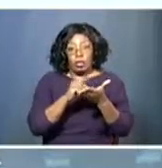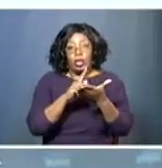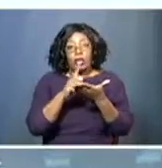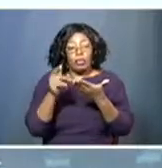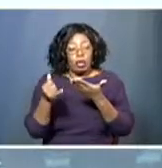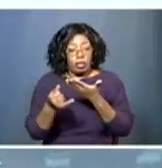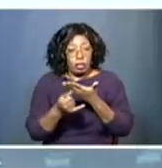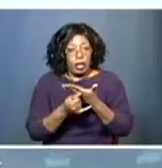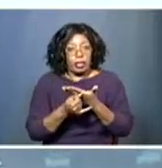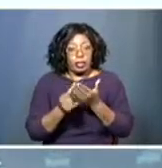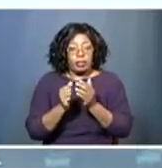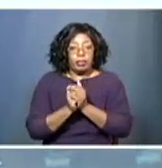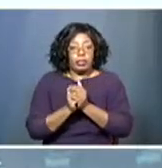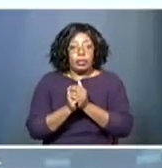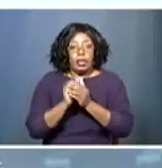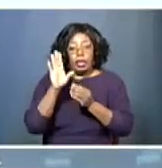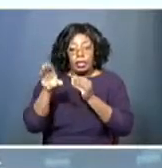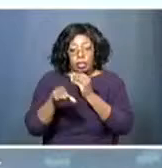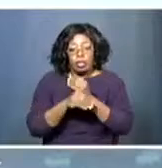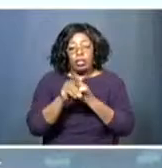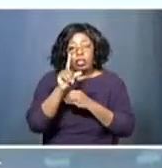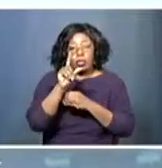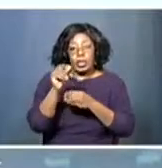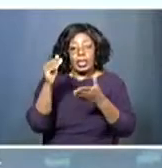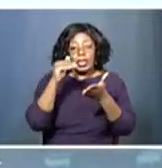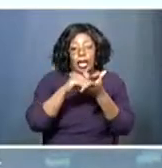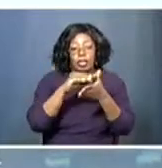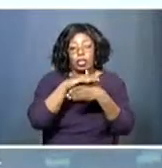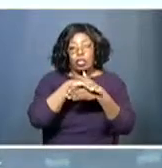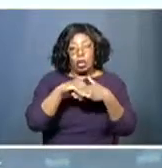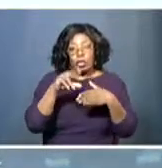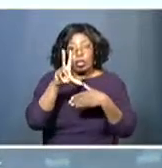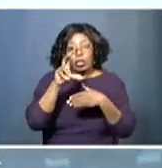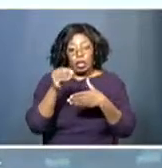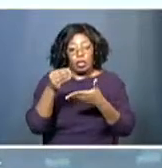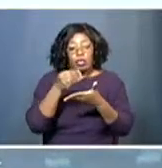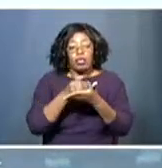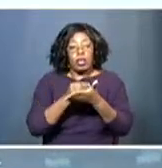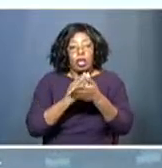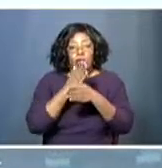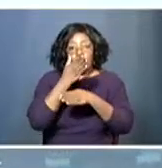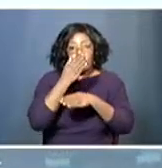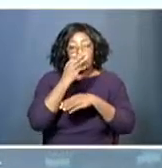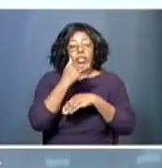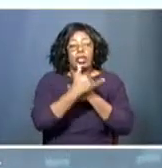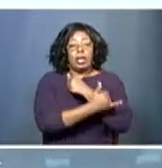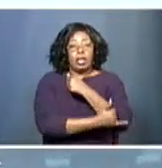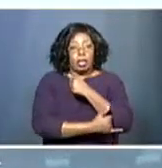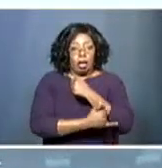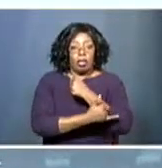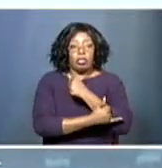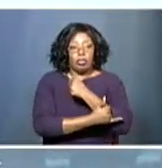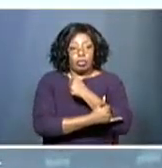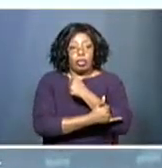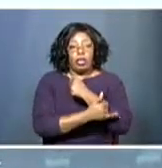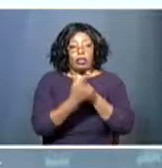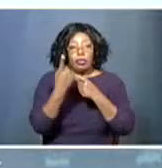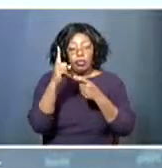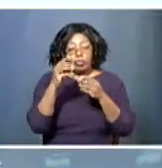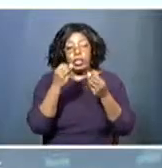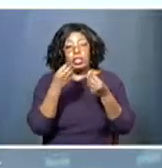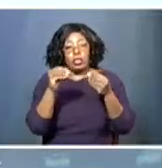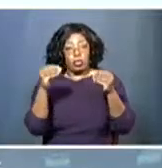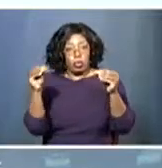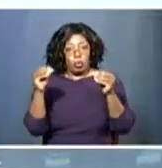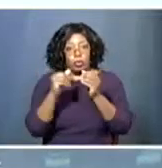initial $20,000 launched the program, and $30,000 raised at registers across the company's portfolio of stores.